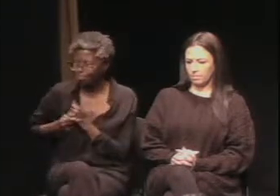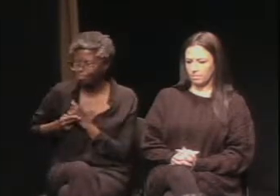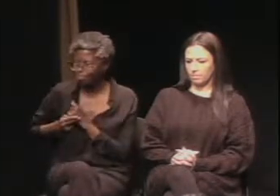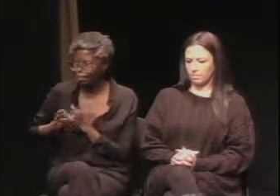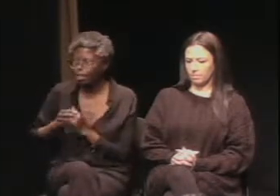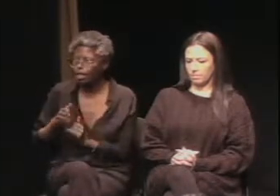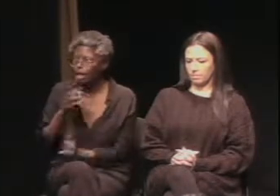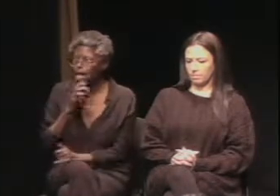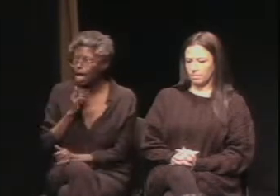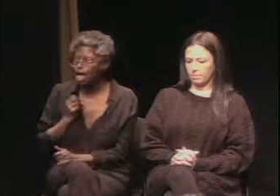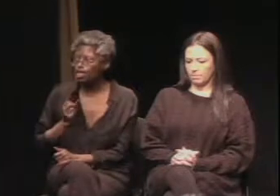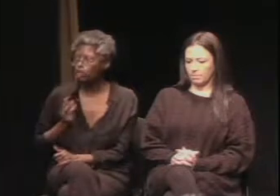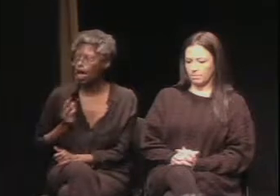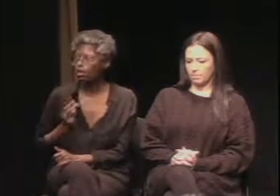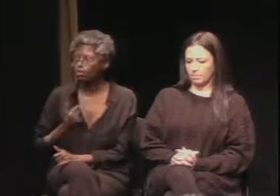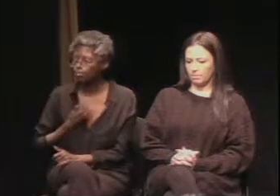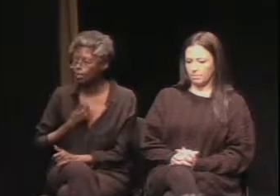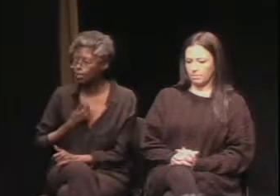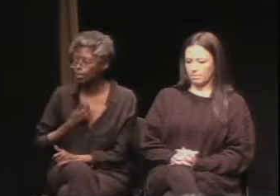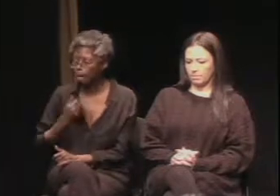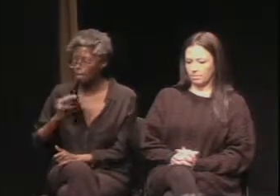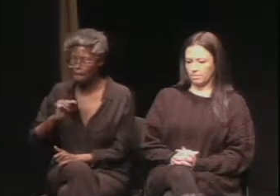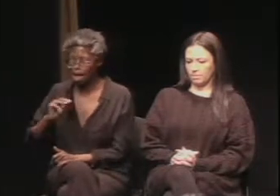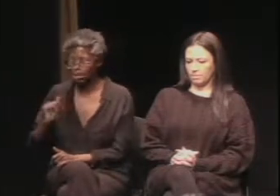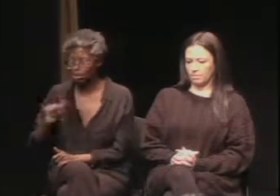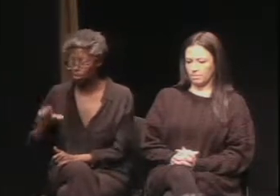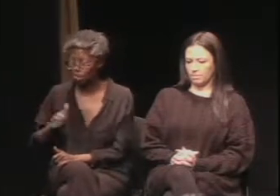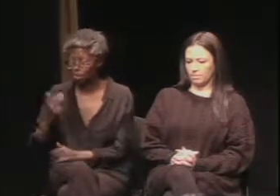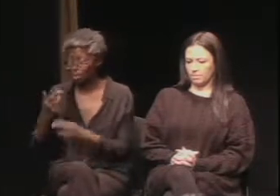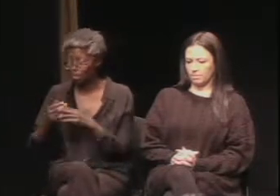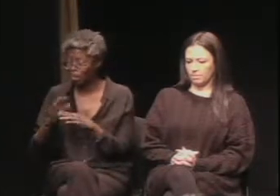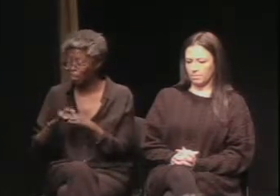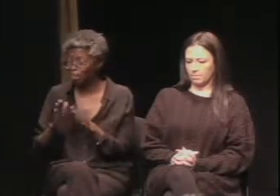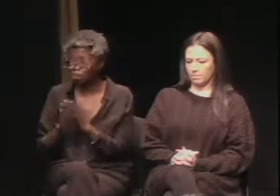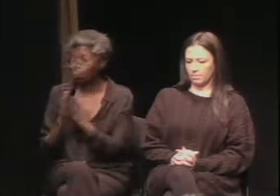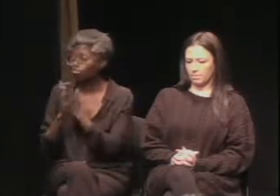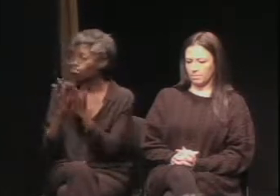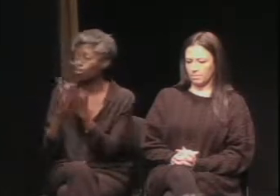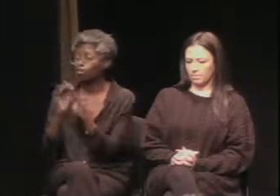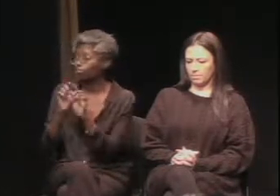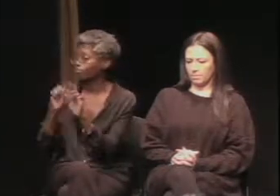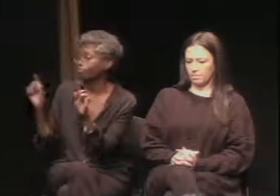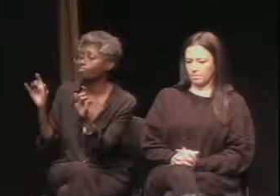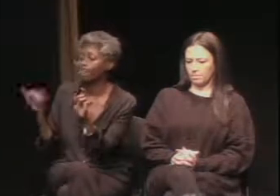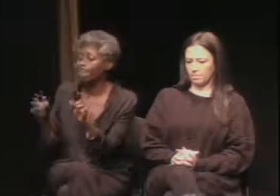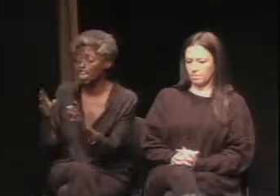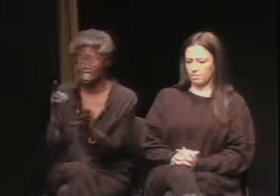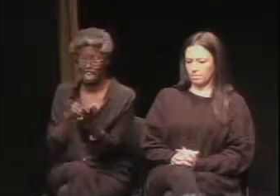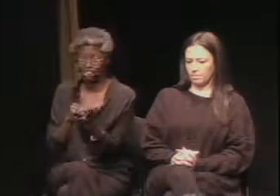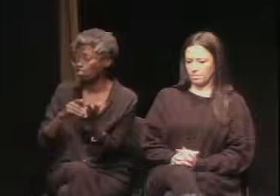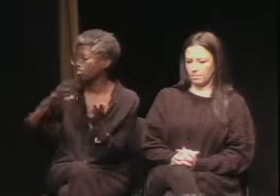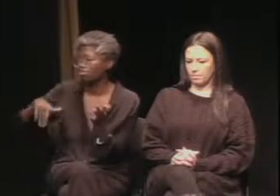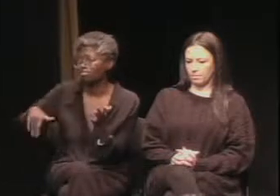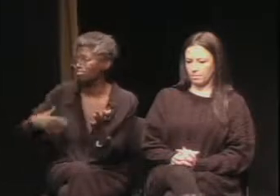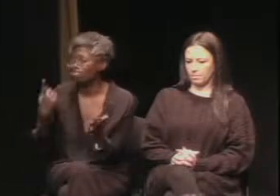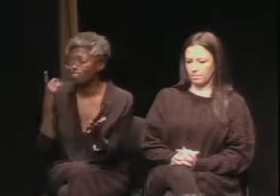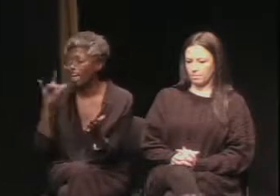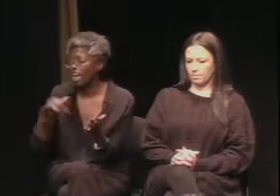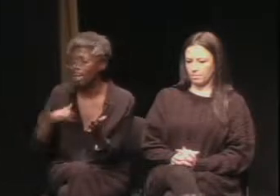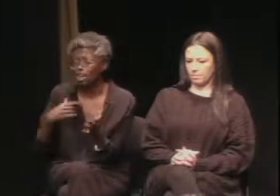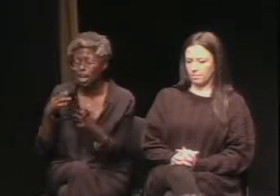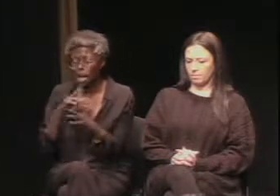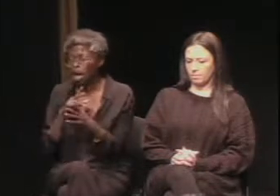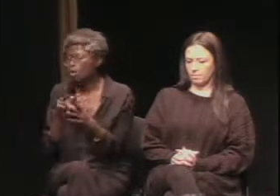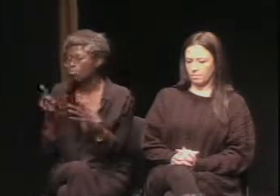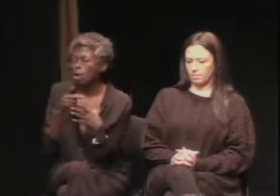self, Maya Angelou was just another name on my mother's bookshelf. She wasn't Dr. Maya Angelou, the esteemed poet,